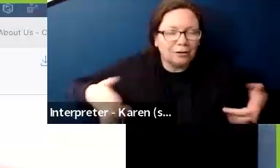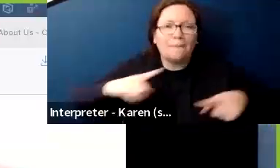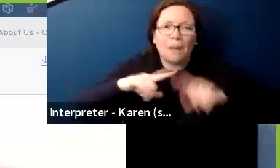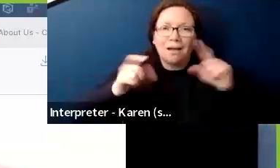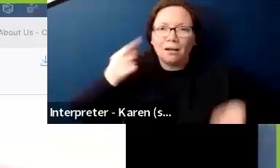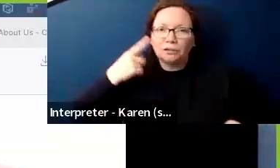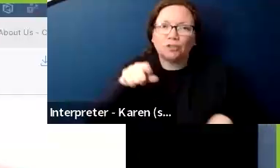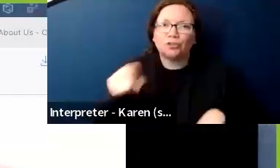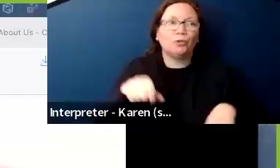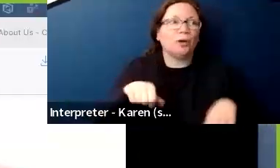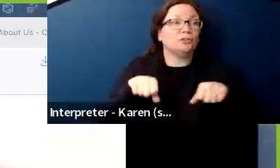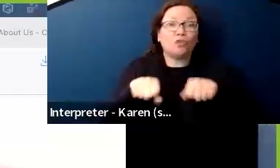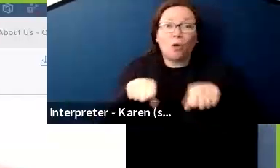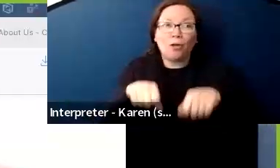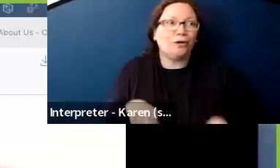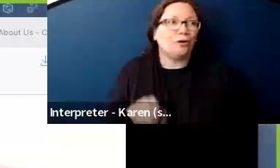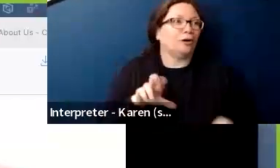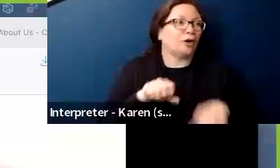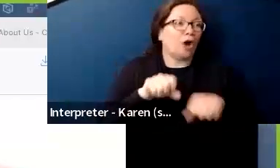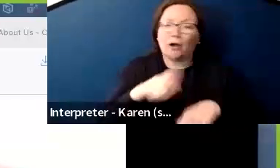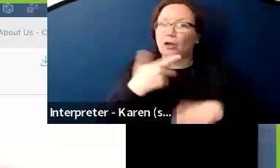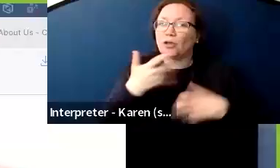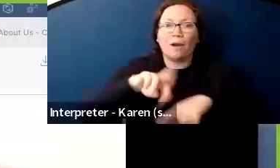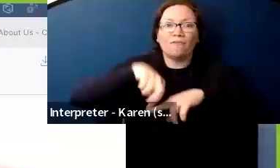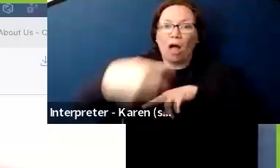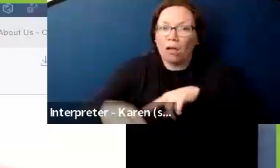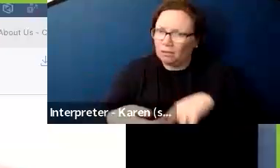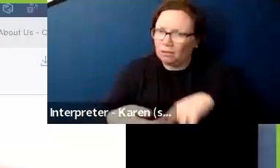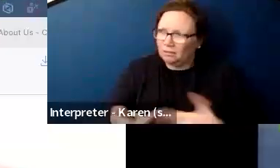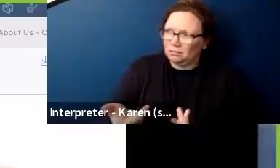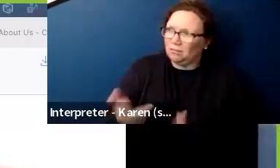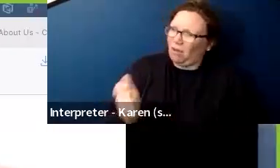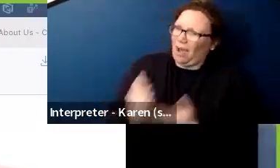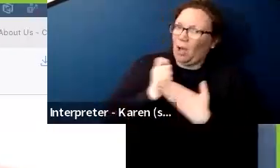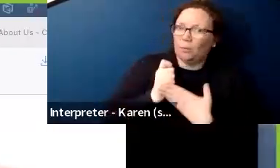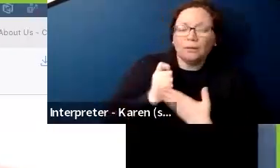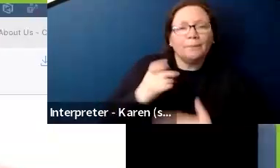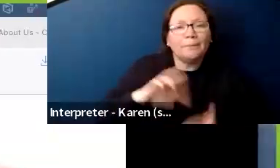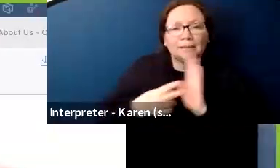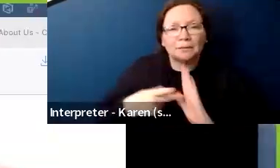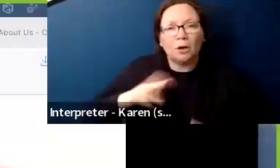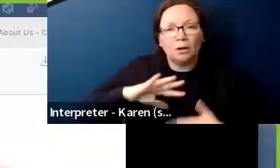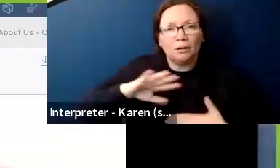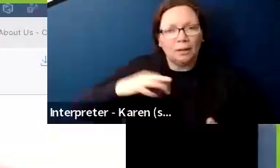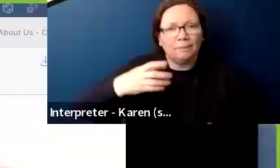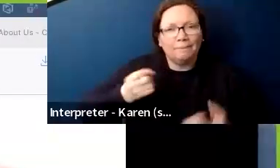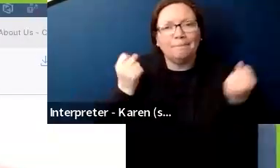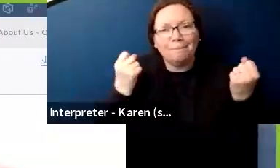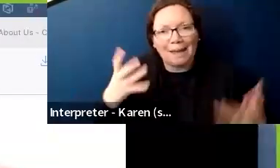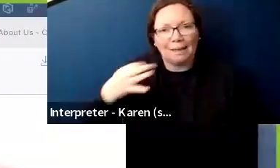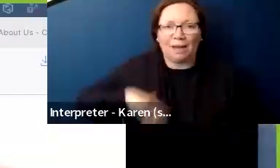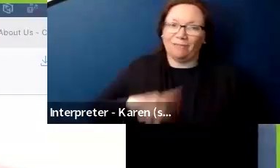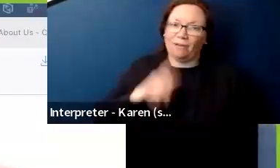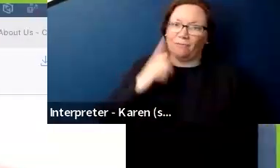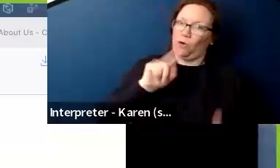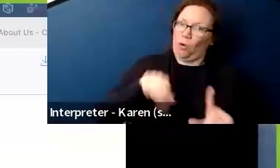just, not wanting to fall off of a curb, it's helpful. And there's lots of examples of that we'll